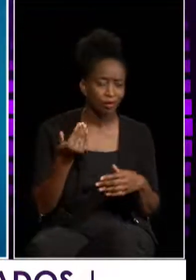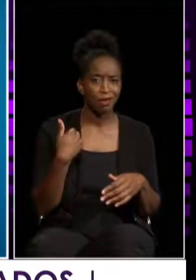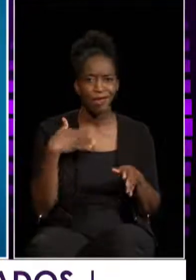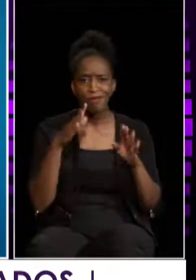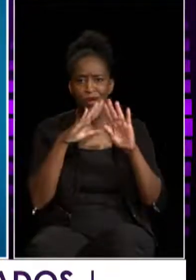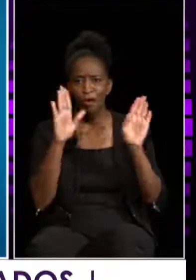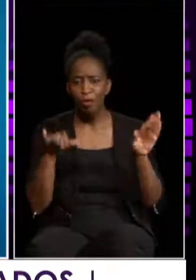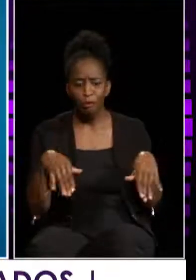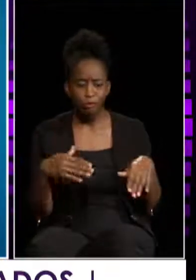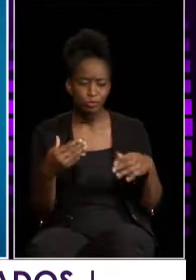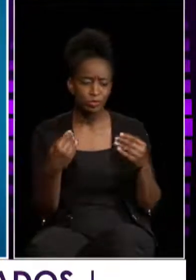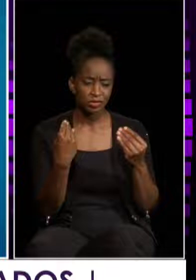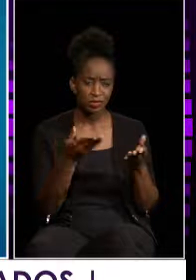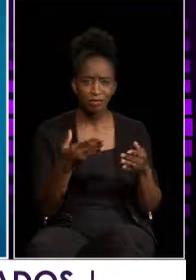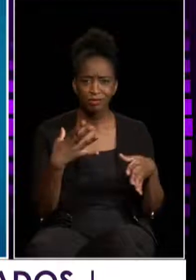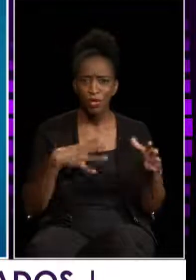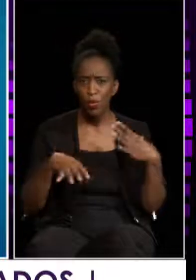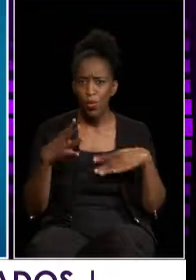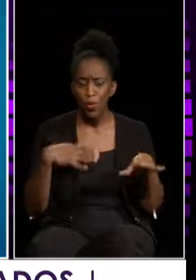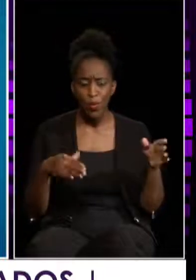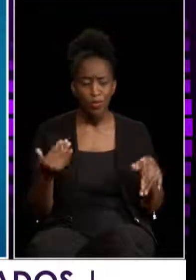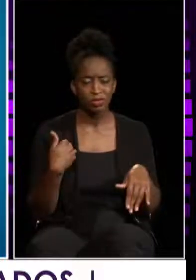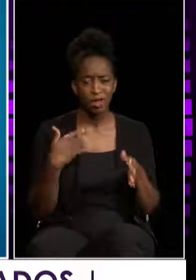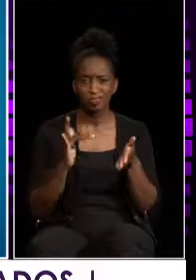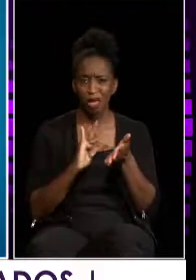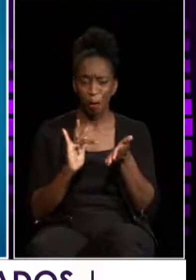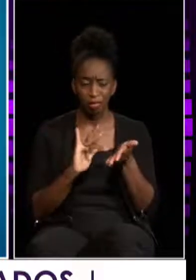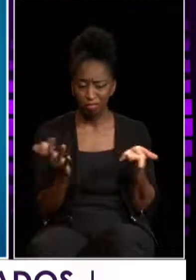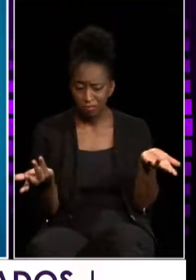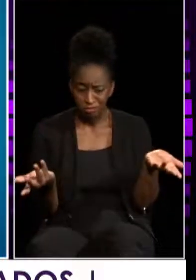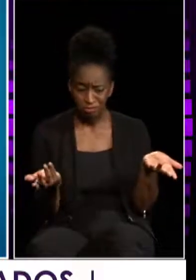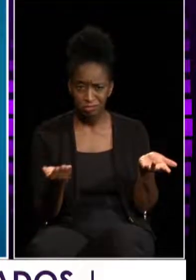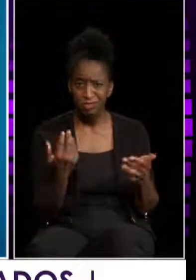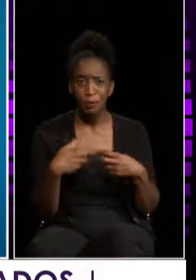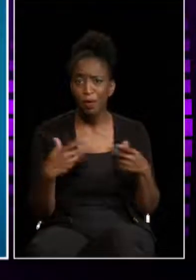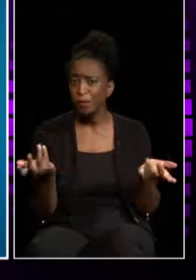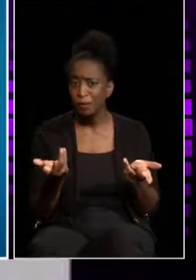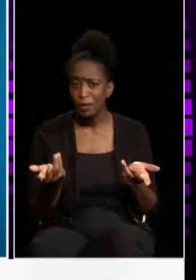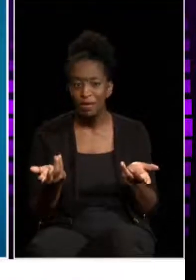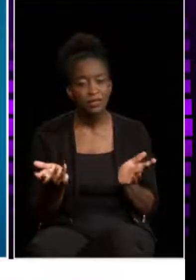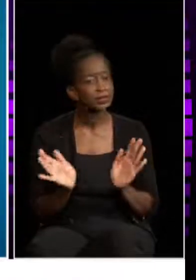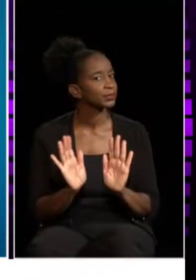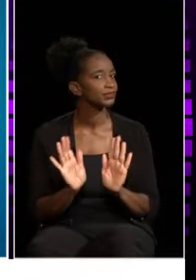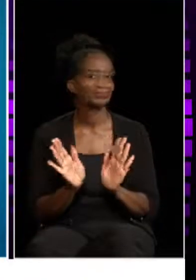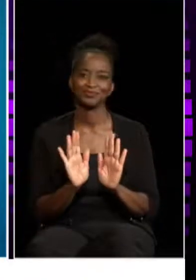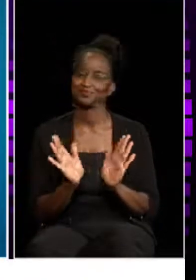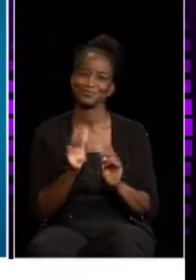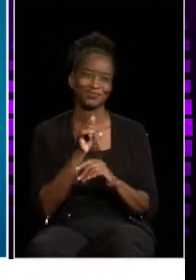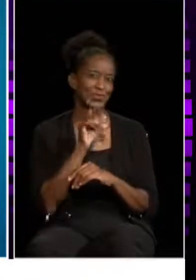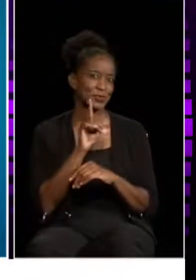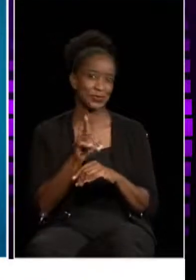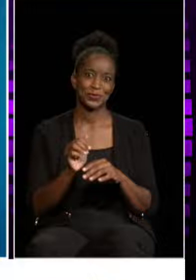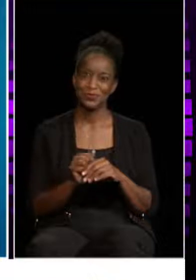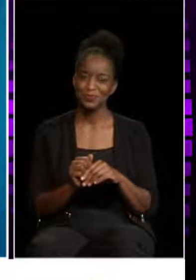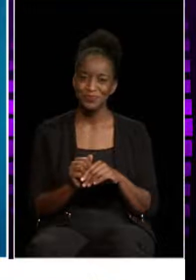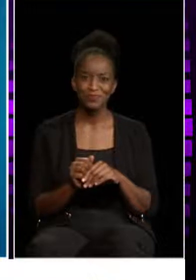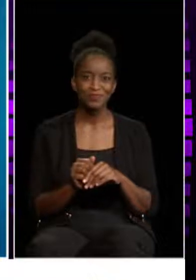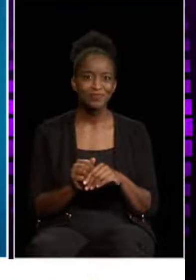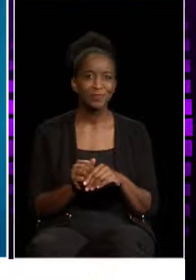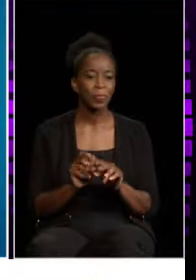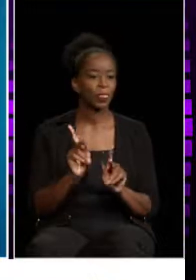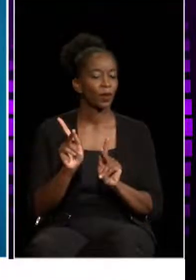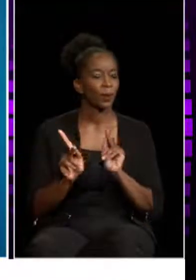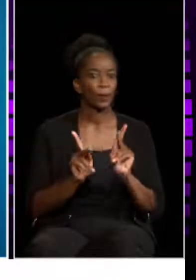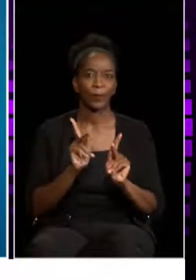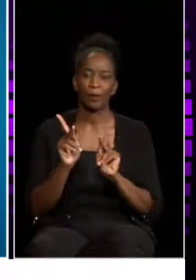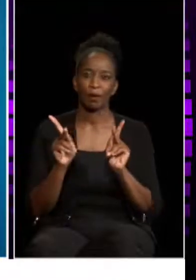bring people around to. The fact that it's not as simple as that. People are carrying around a lot of load